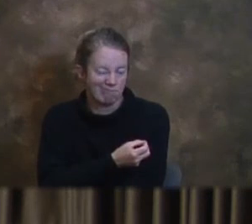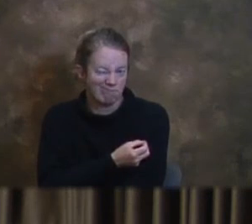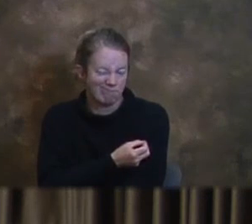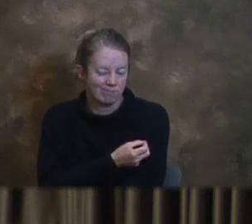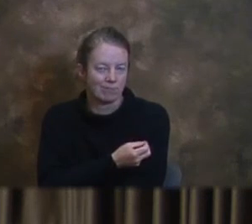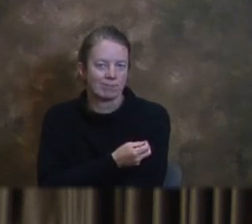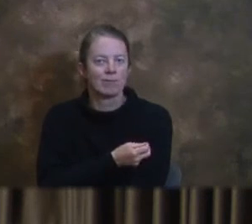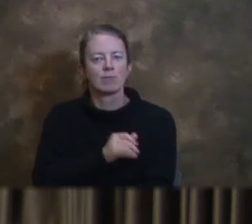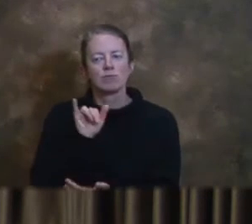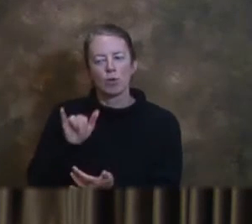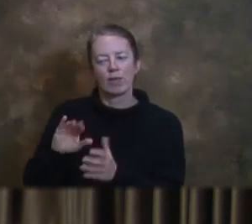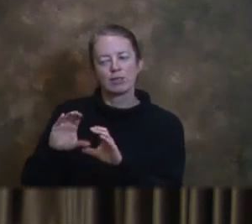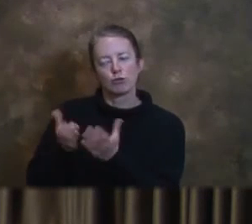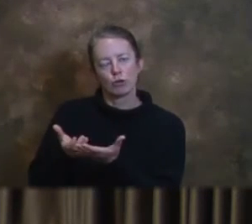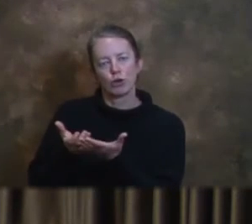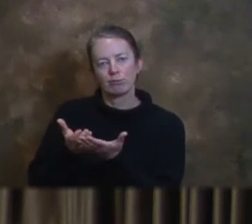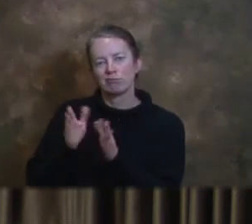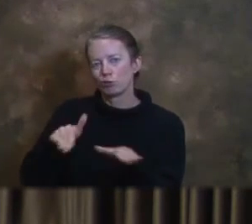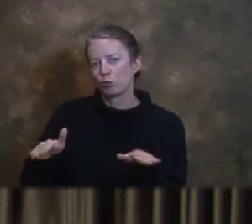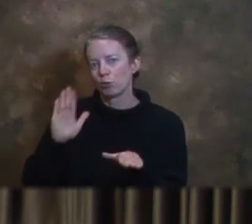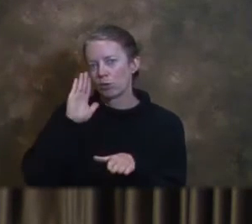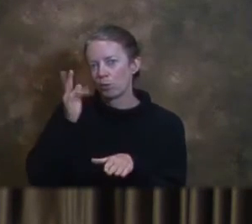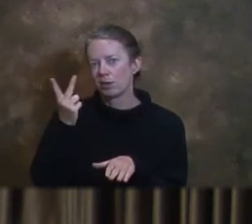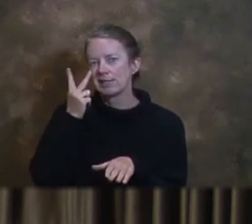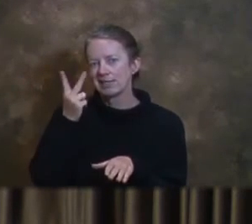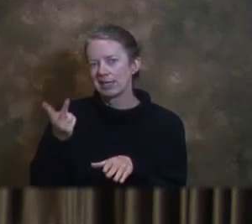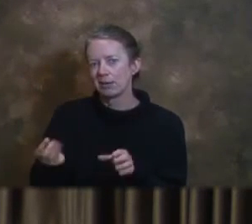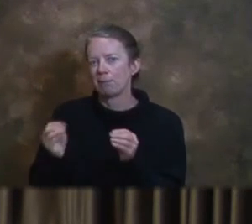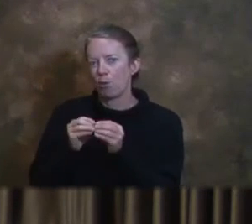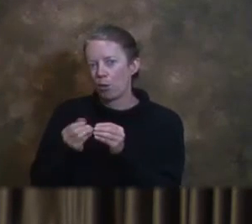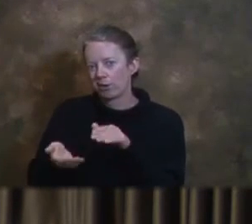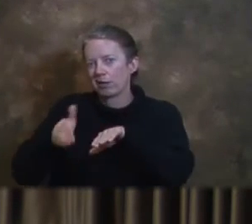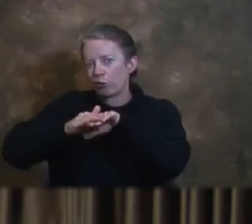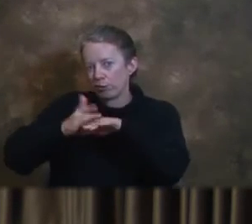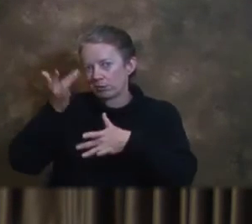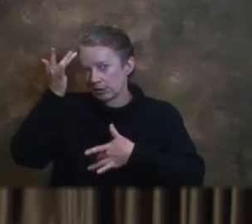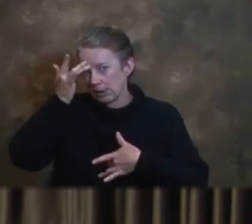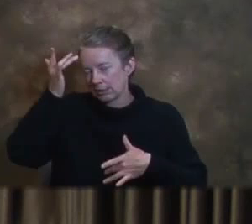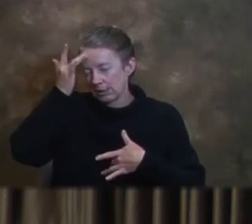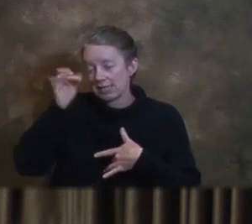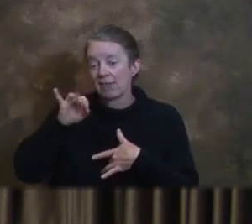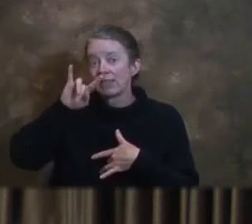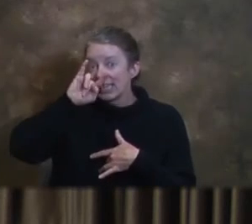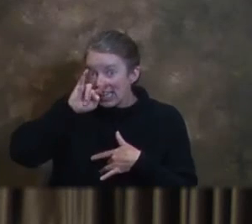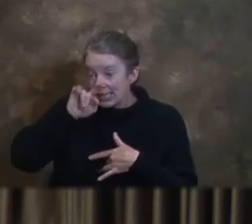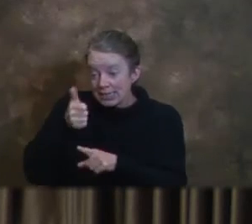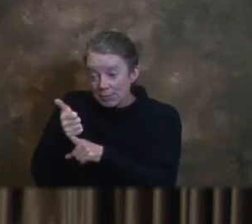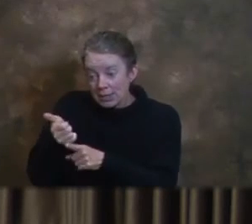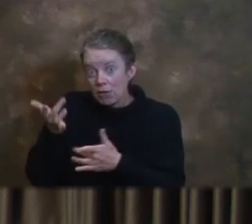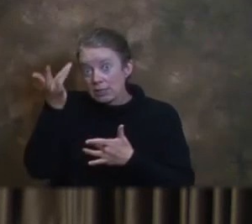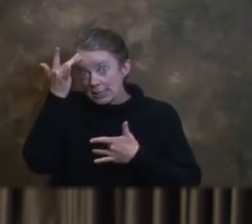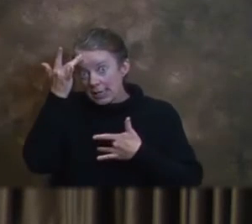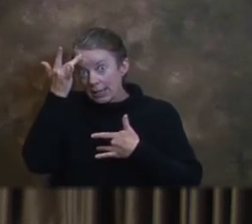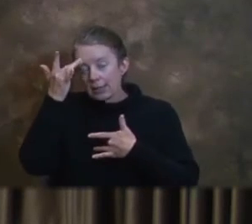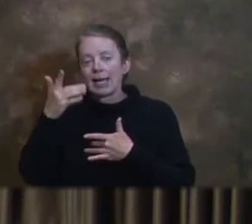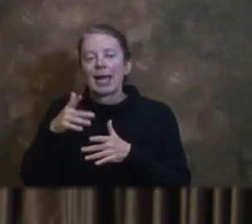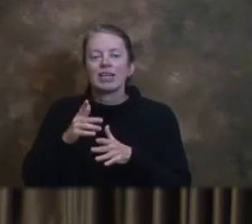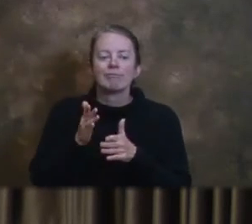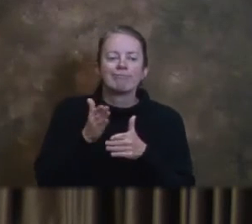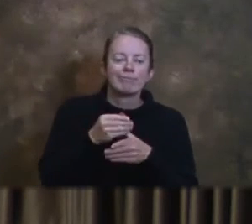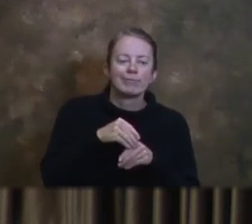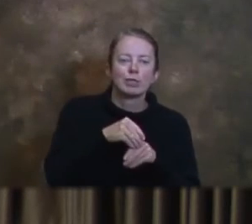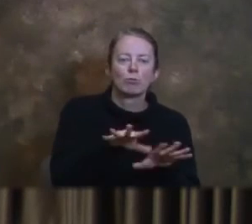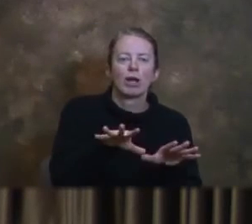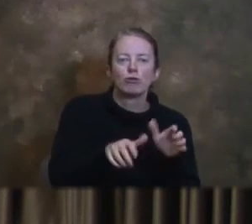group that is going to see increased numbers of cases. And then if they get the cases, they can spread them to the most vulnerable, and then they can